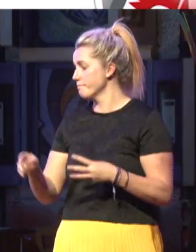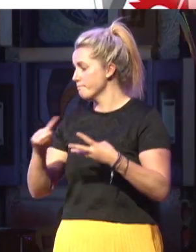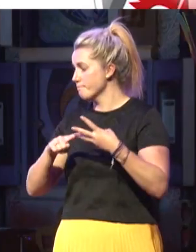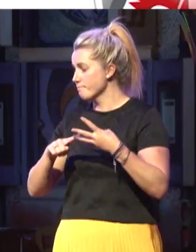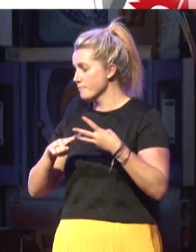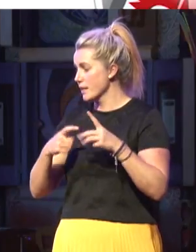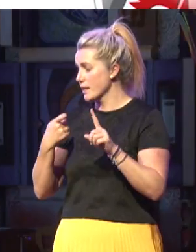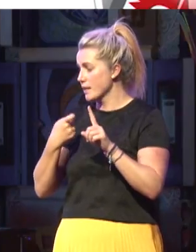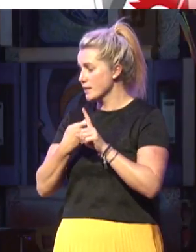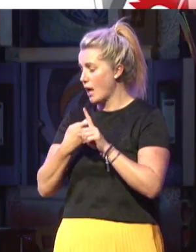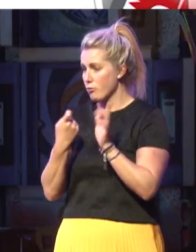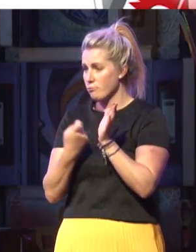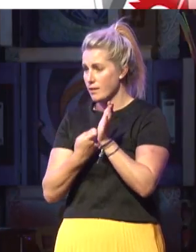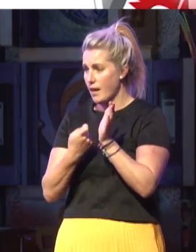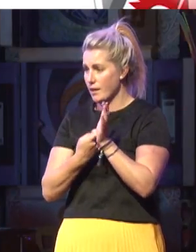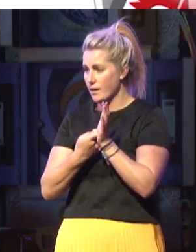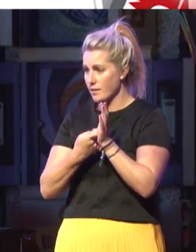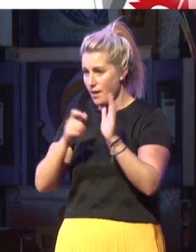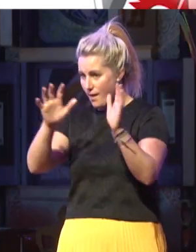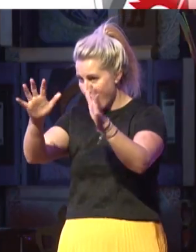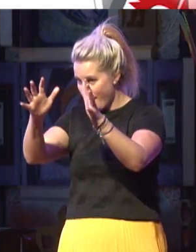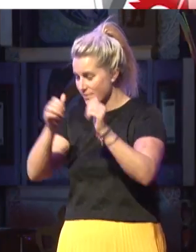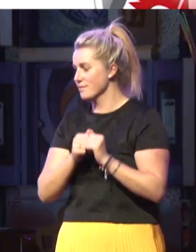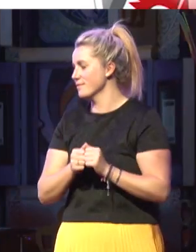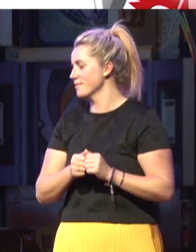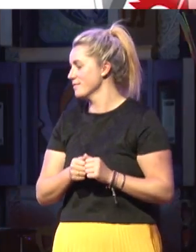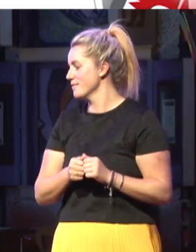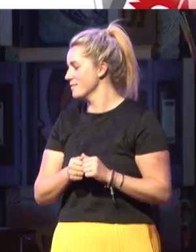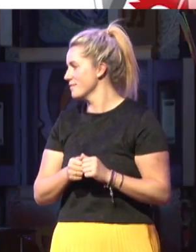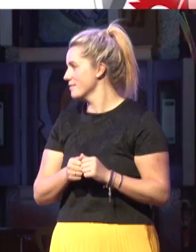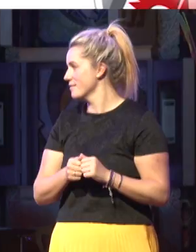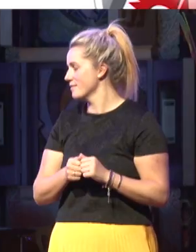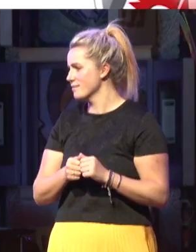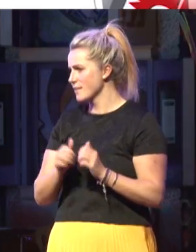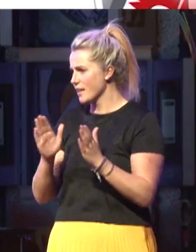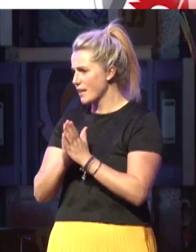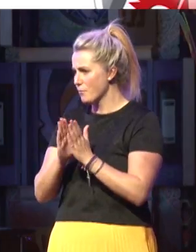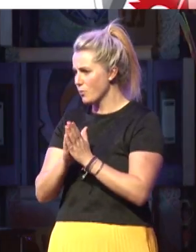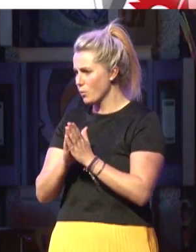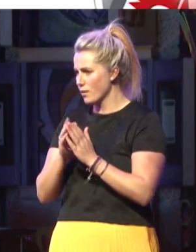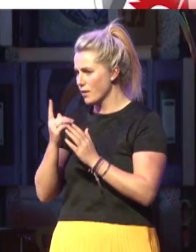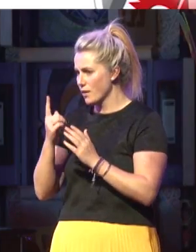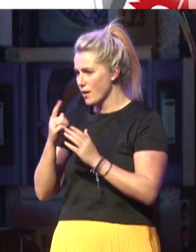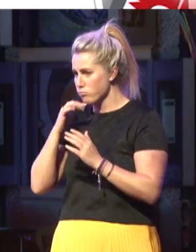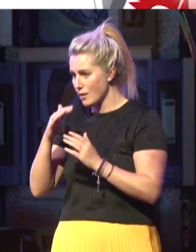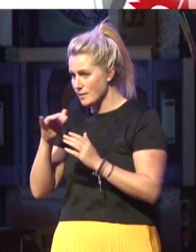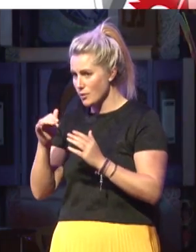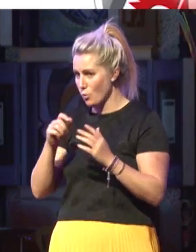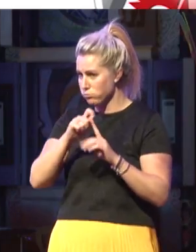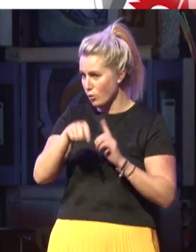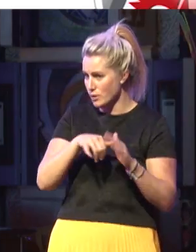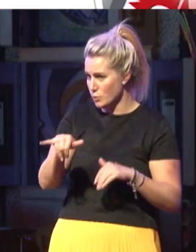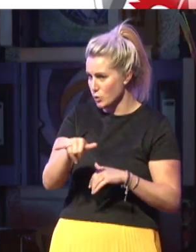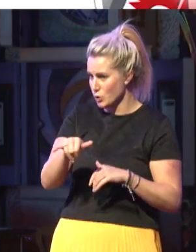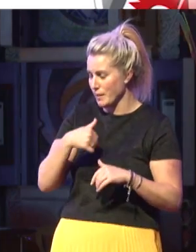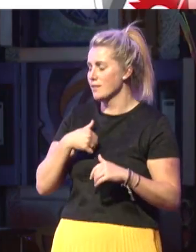Kisara Rathnayake for the Deep Dreamer. Oh, was that a clap for the pronunciation or for the project? So it was